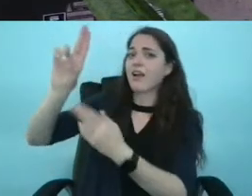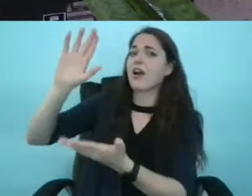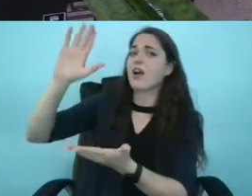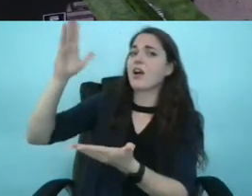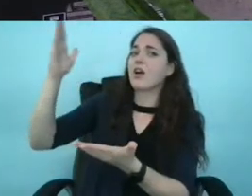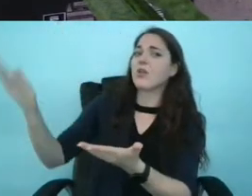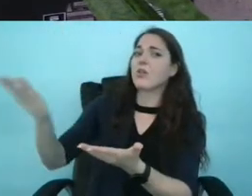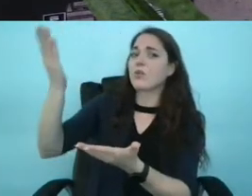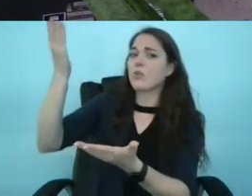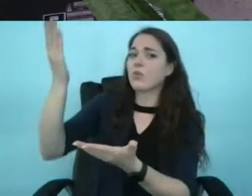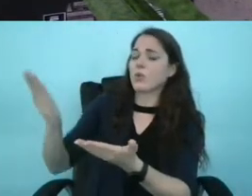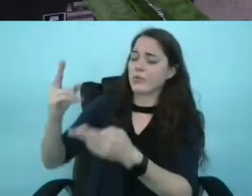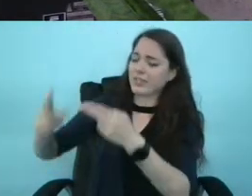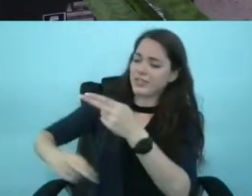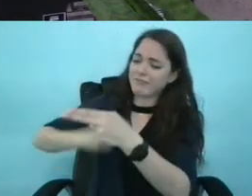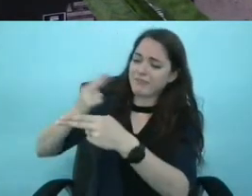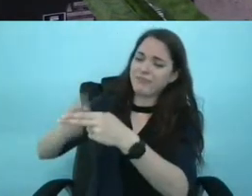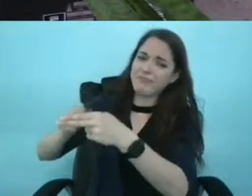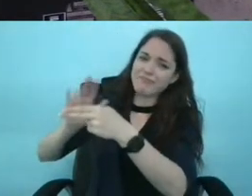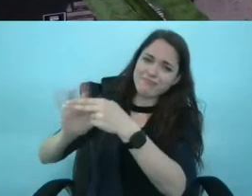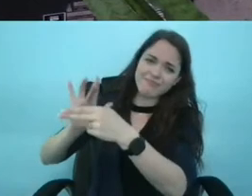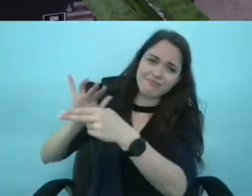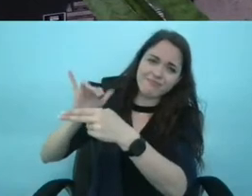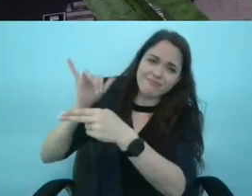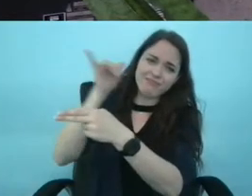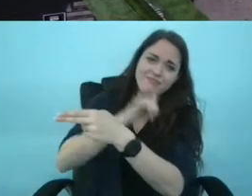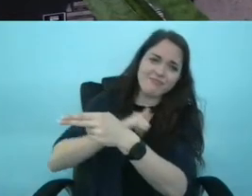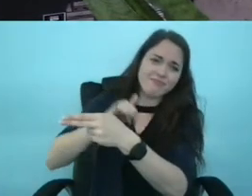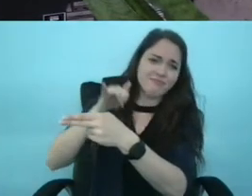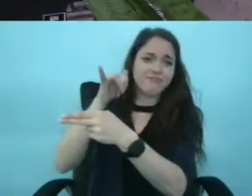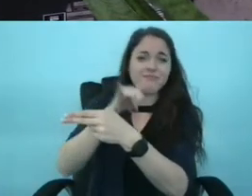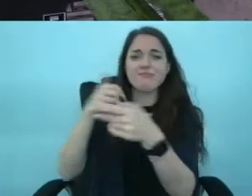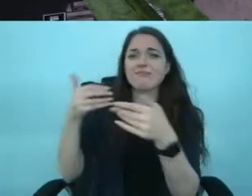heaven, hallowed be